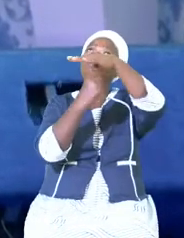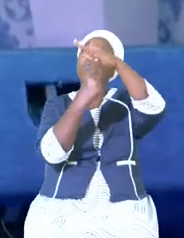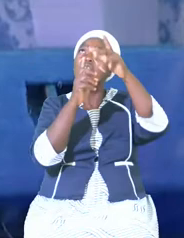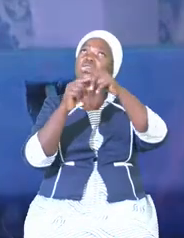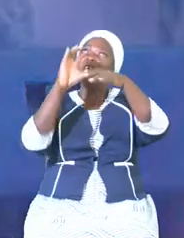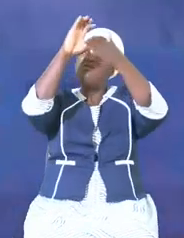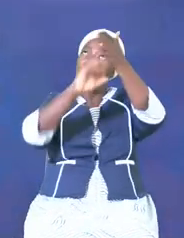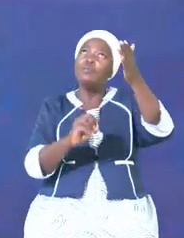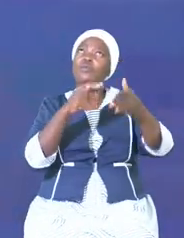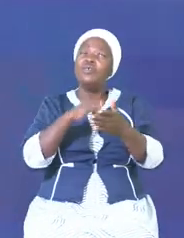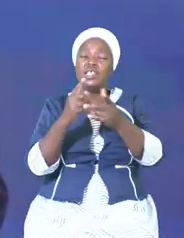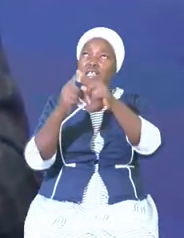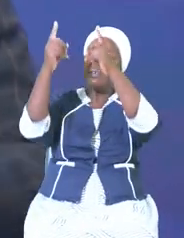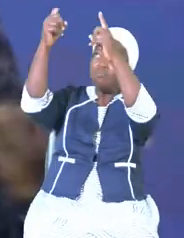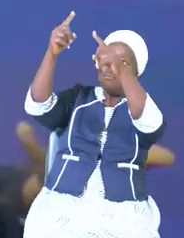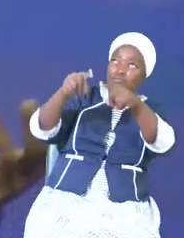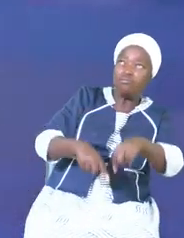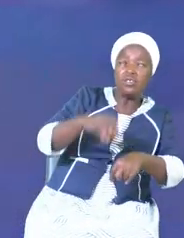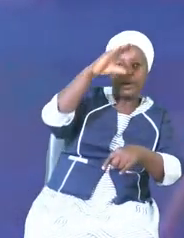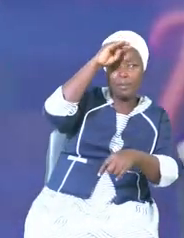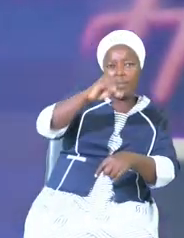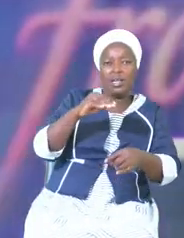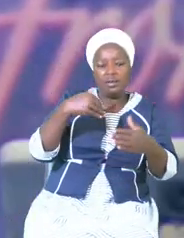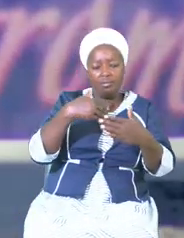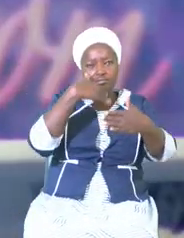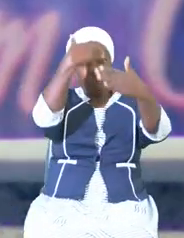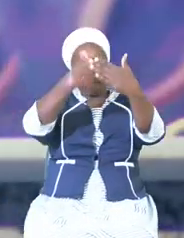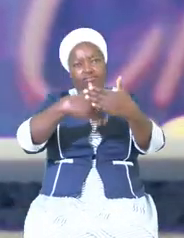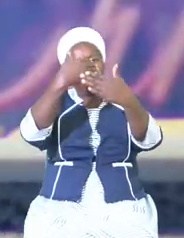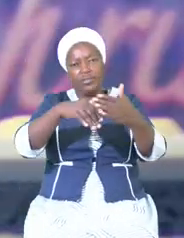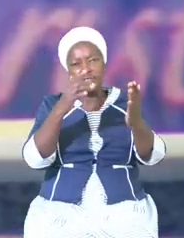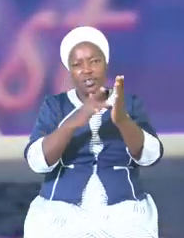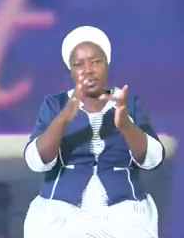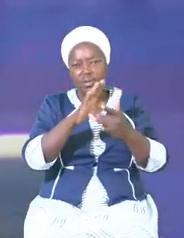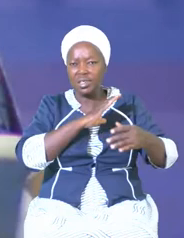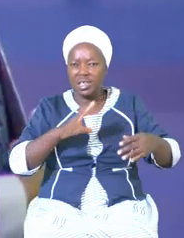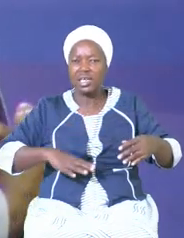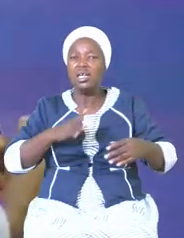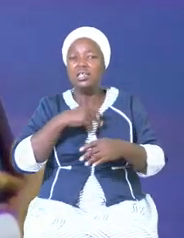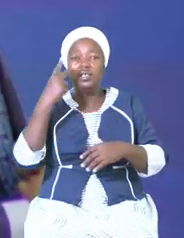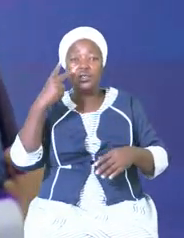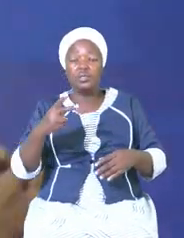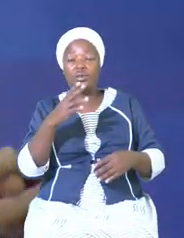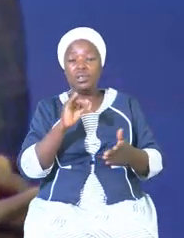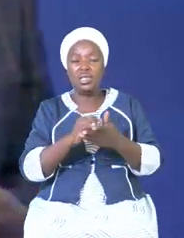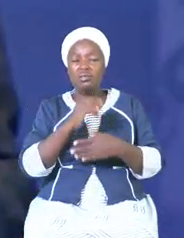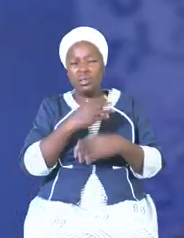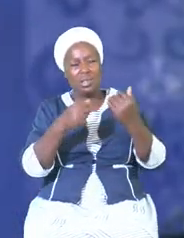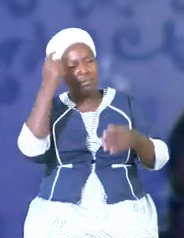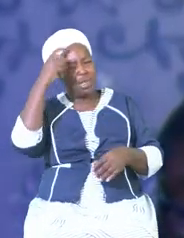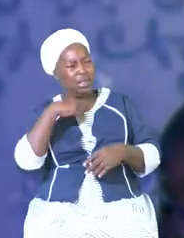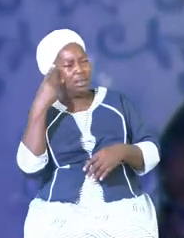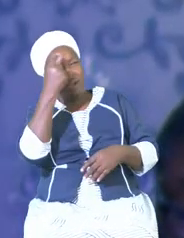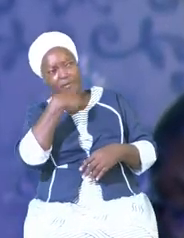of Jesus. He saw their faith. When he saw their expression that they knew, and they said in